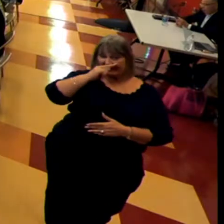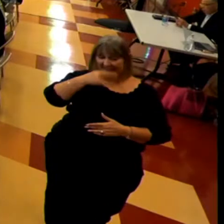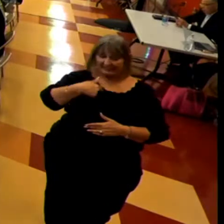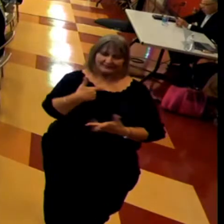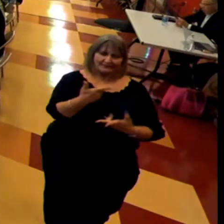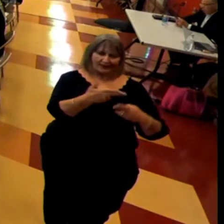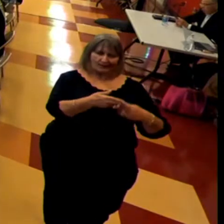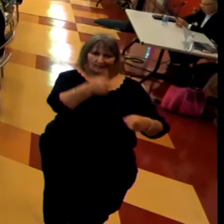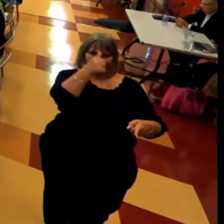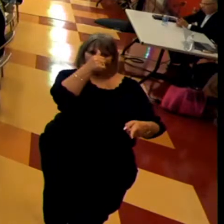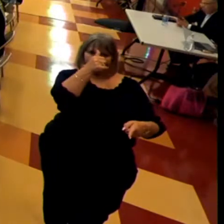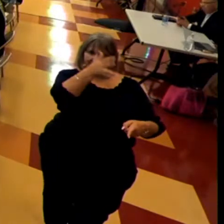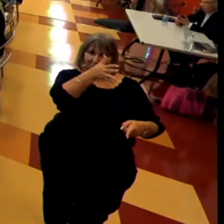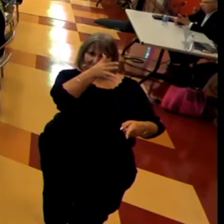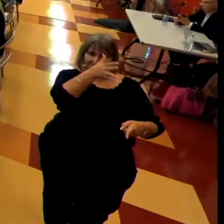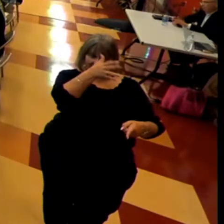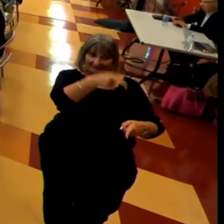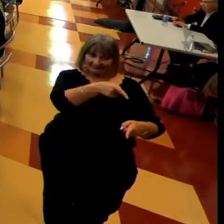grandfather.